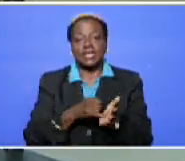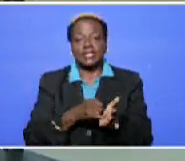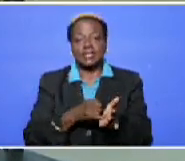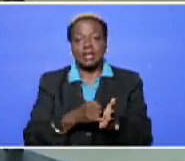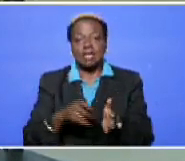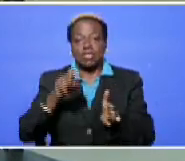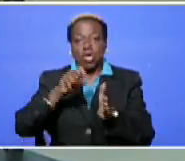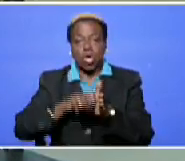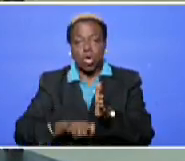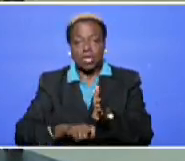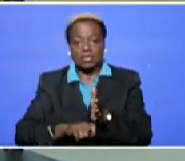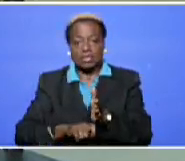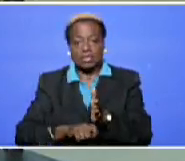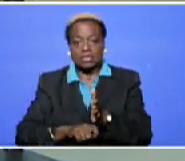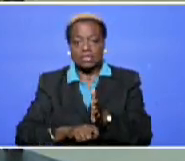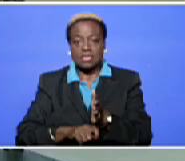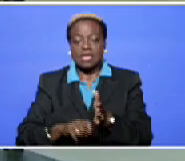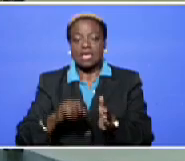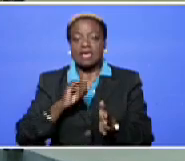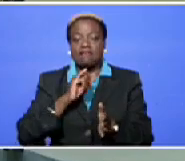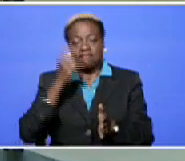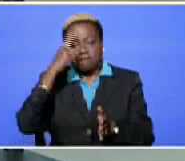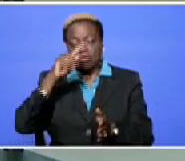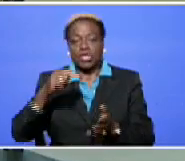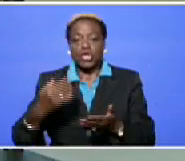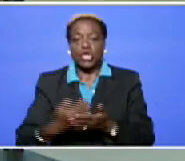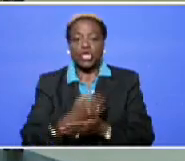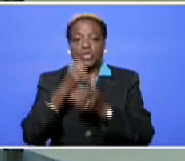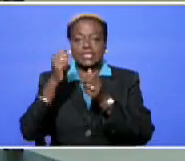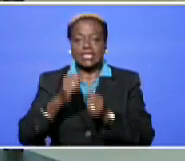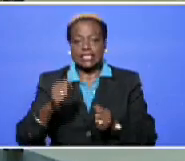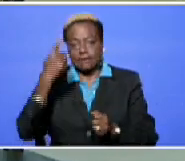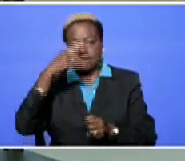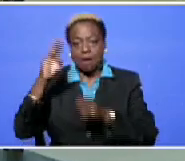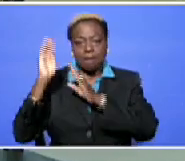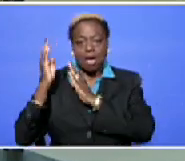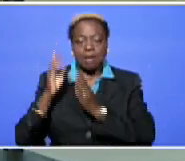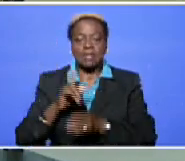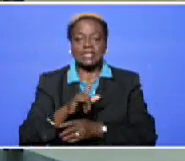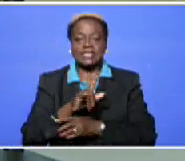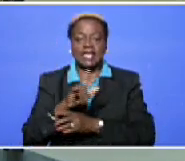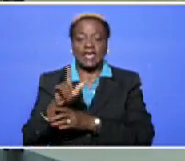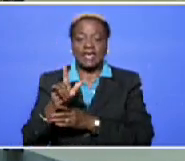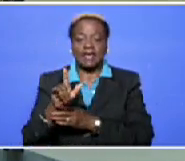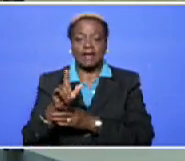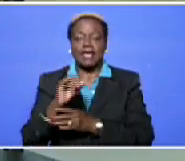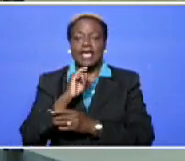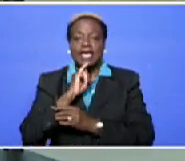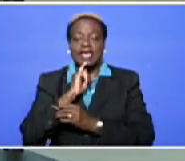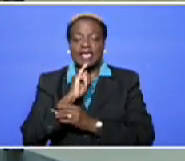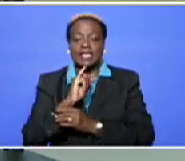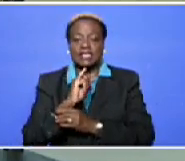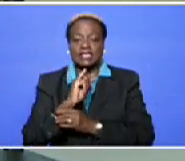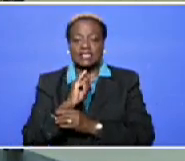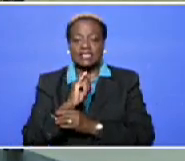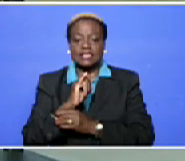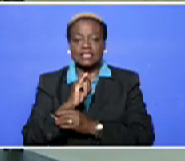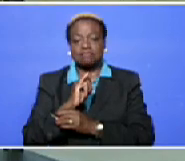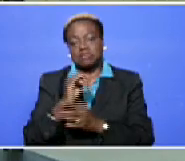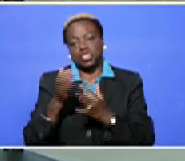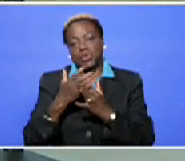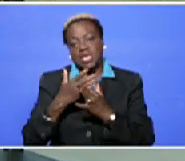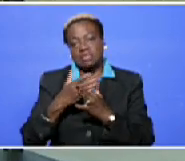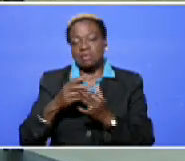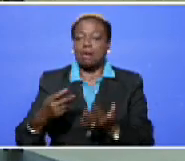new cost system for Bahamasair is going to, between the purchasing of the system, between